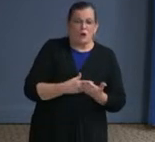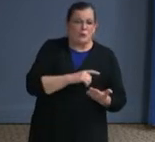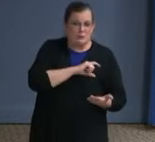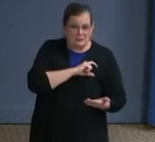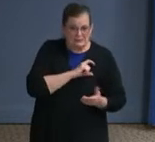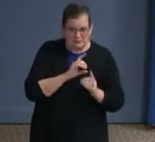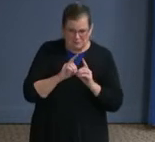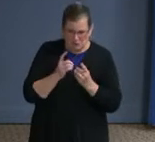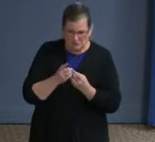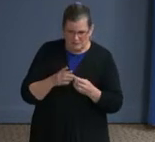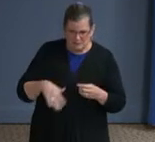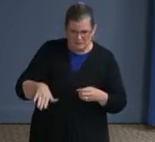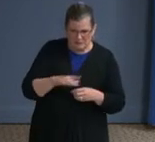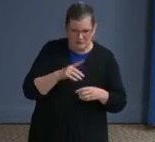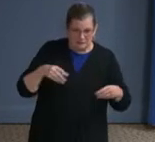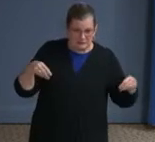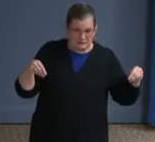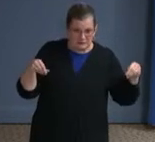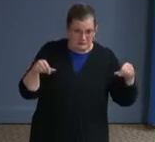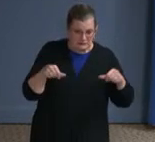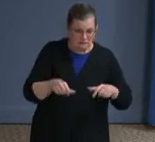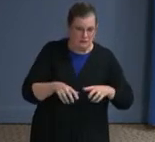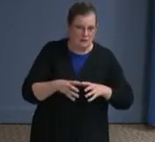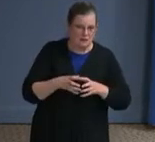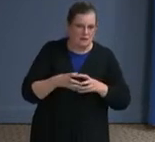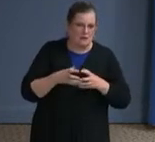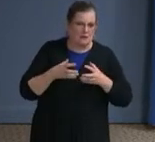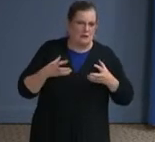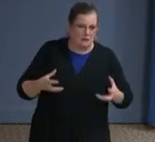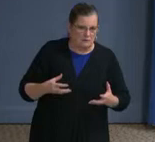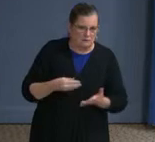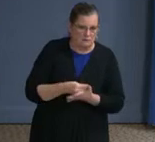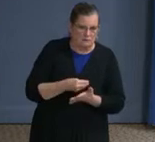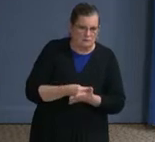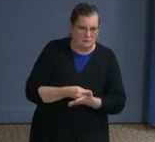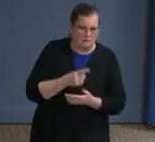for spending in fiscal year 2020, which has ended.